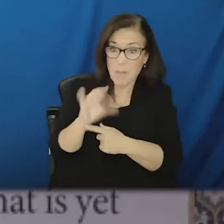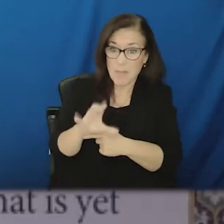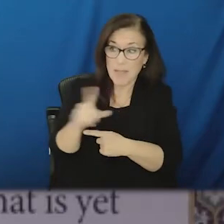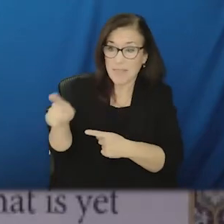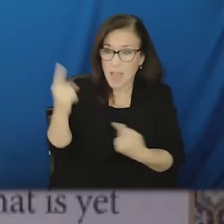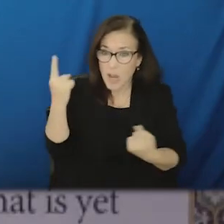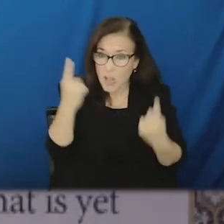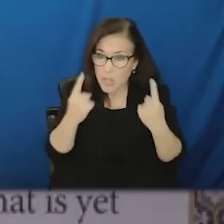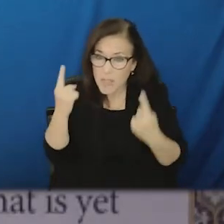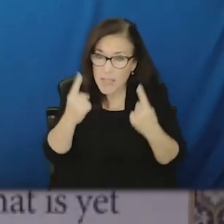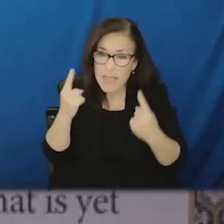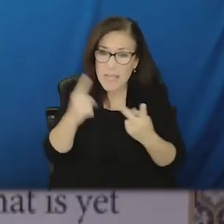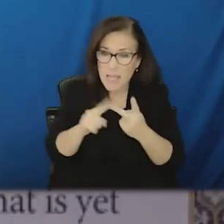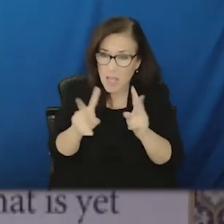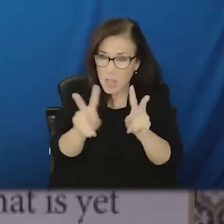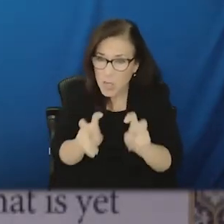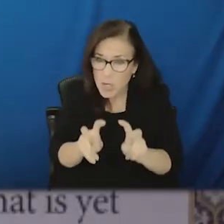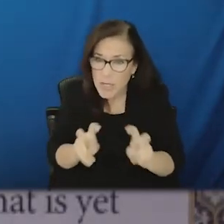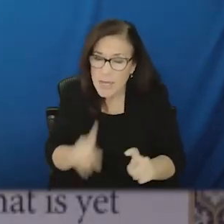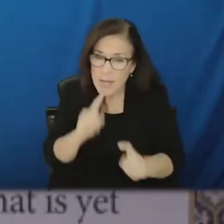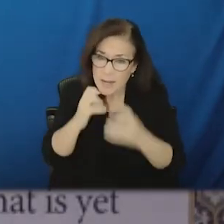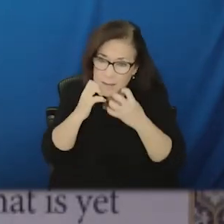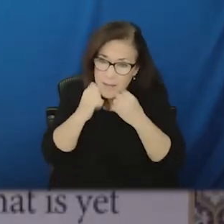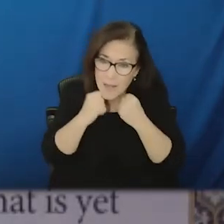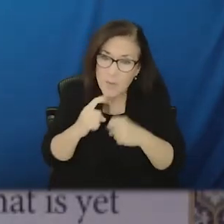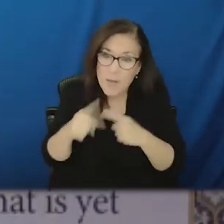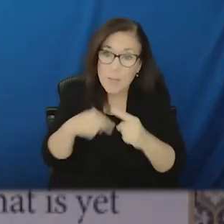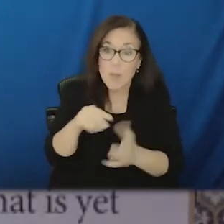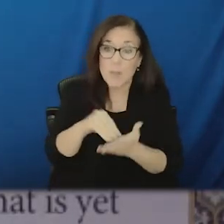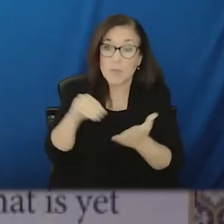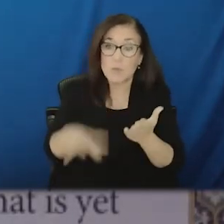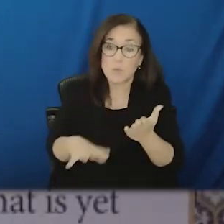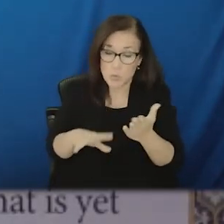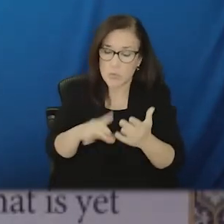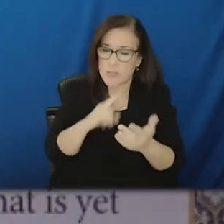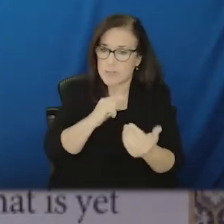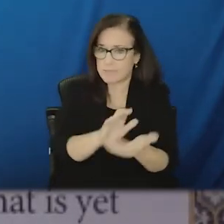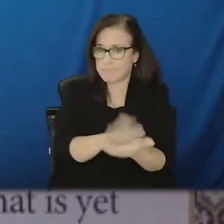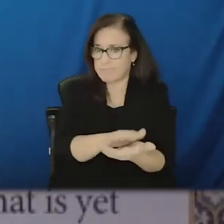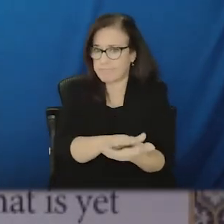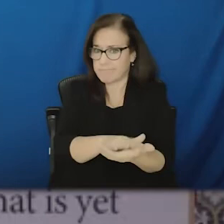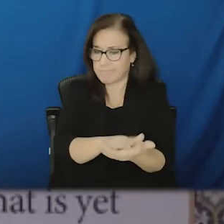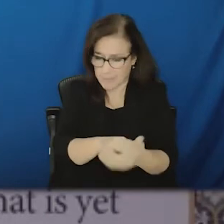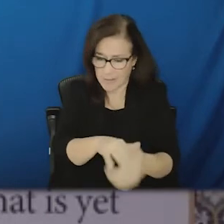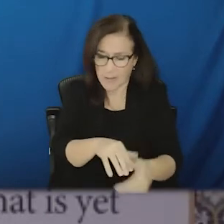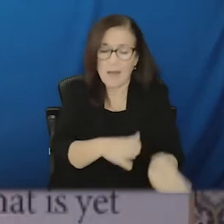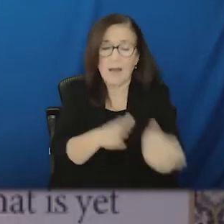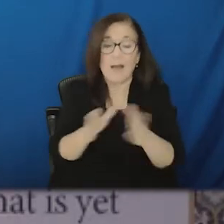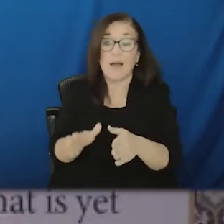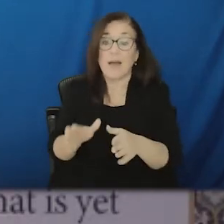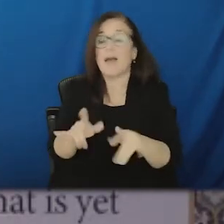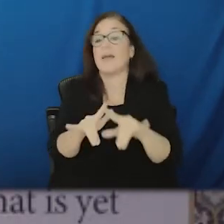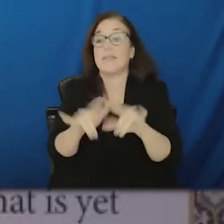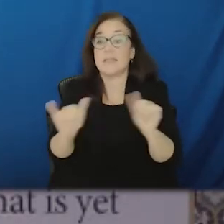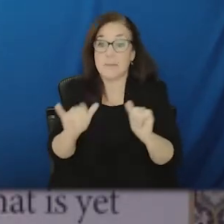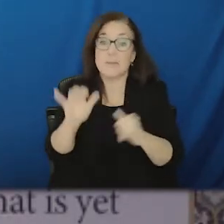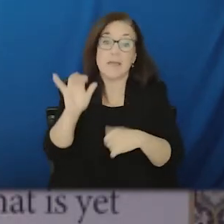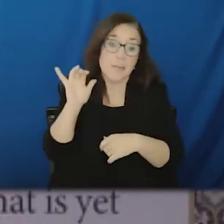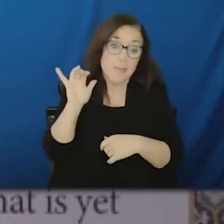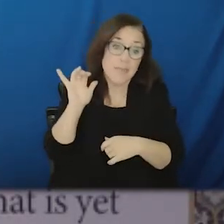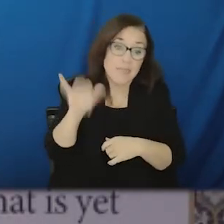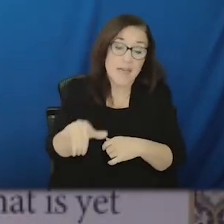thinking and really caring about these students and what's best for them. I also think this is a reflection of Ms.